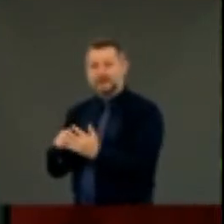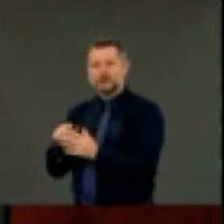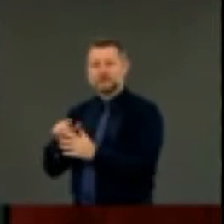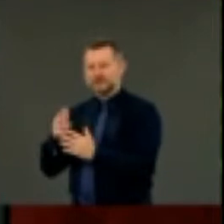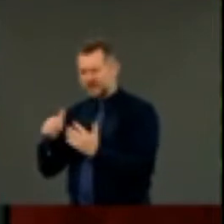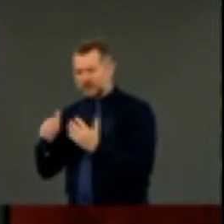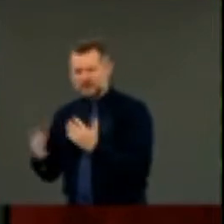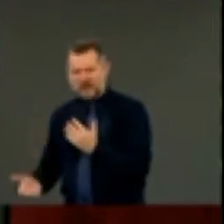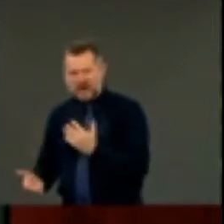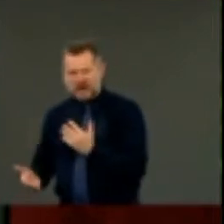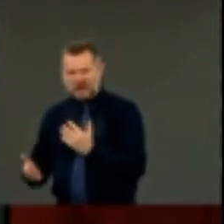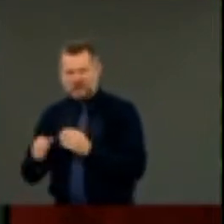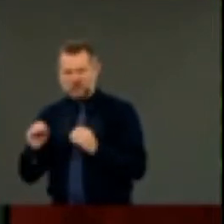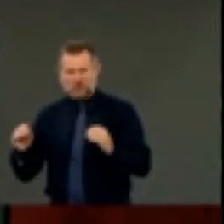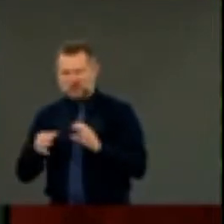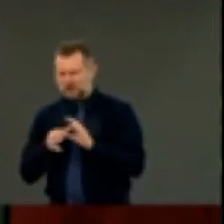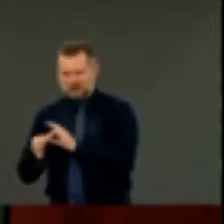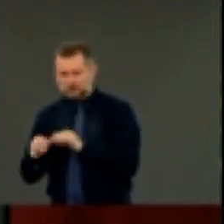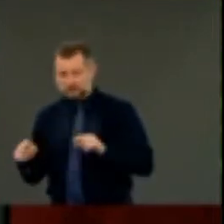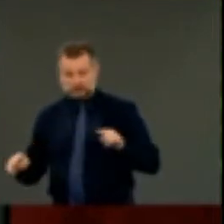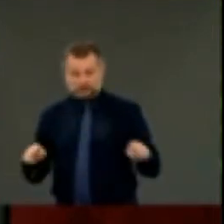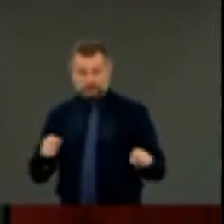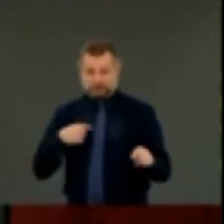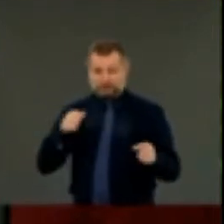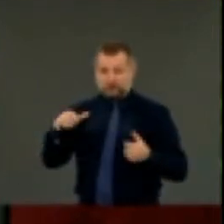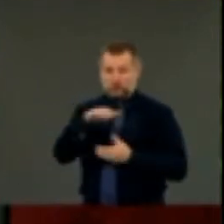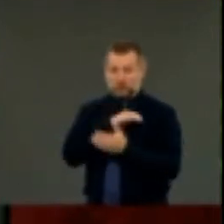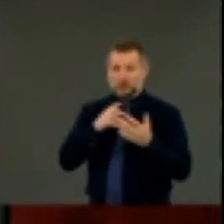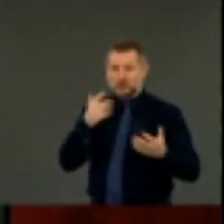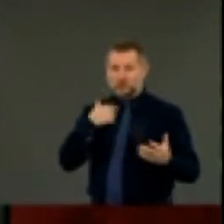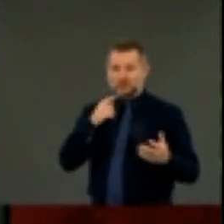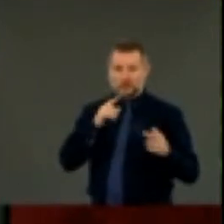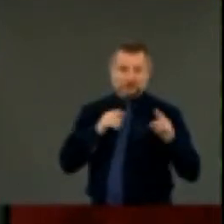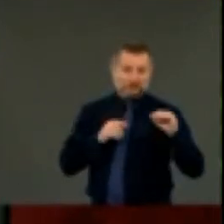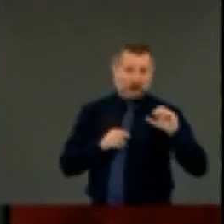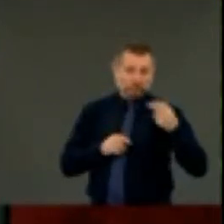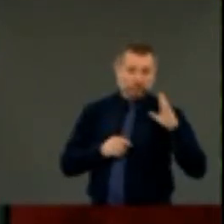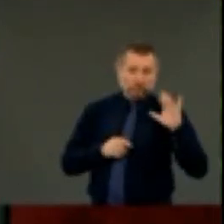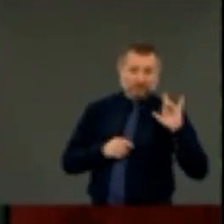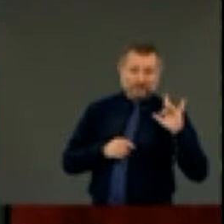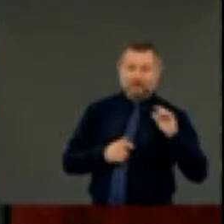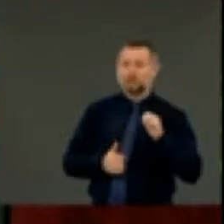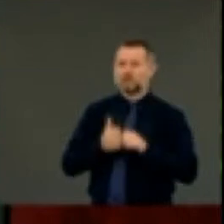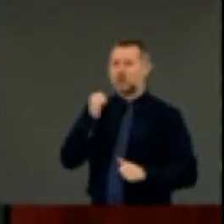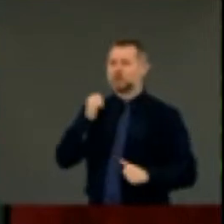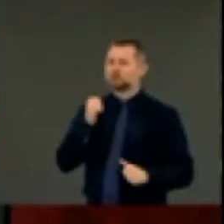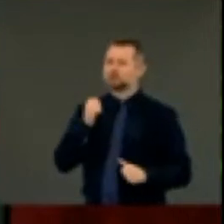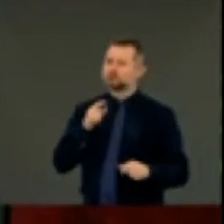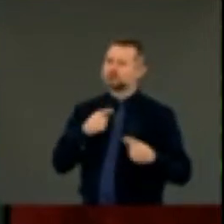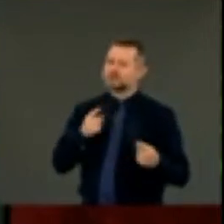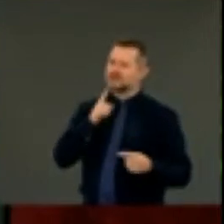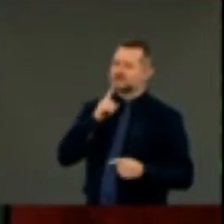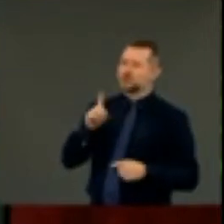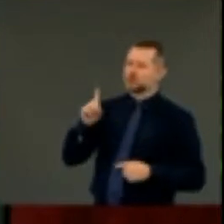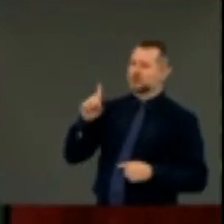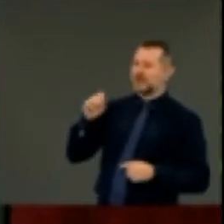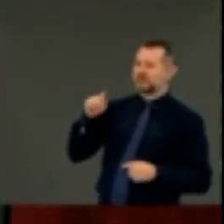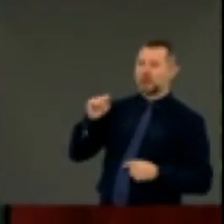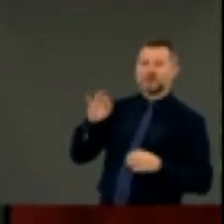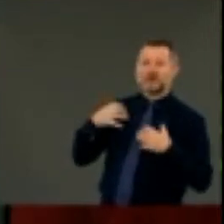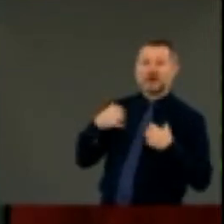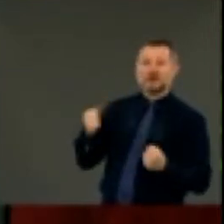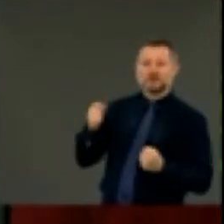data. Furthermore, the directive that came out on March 25th was not an executive order, it was done by the DOH. DOH did it in consultation